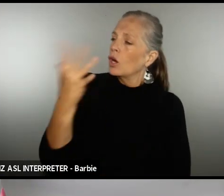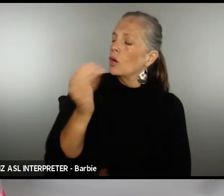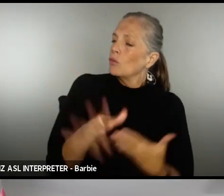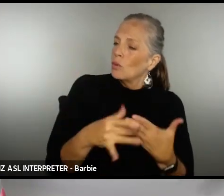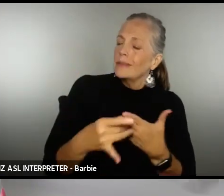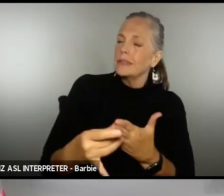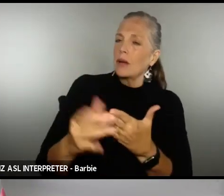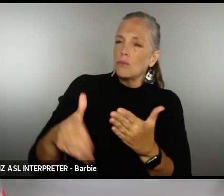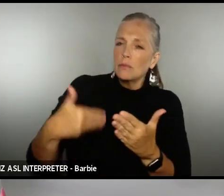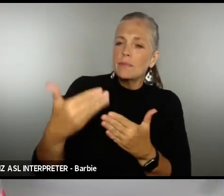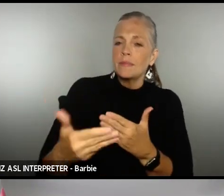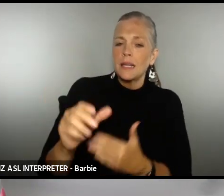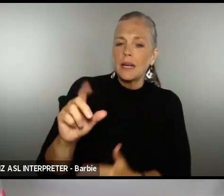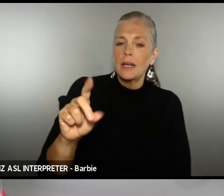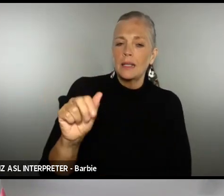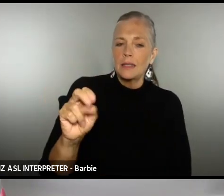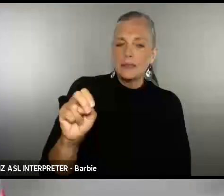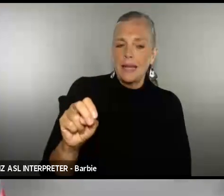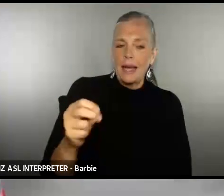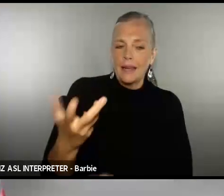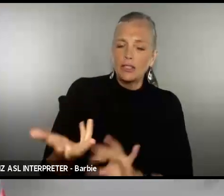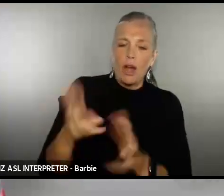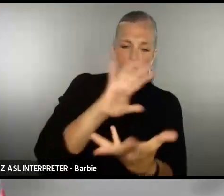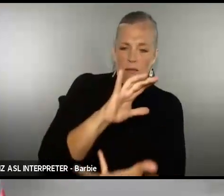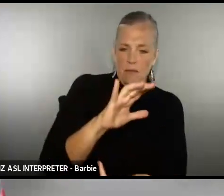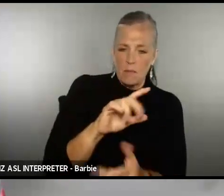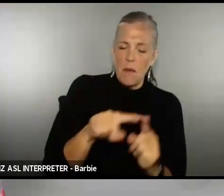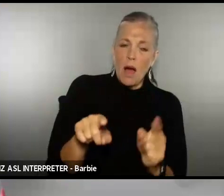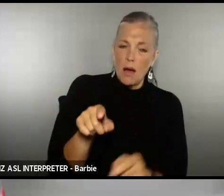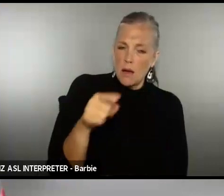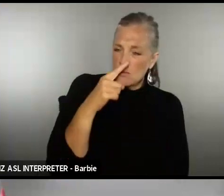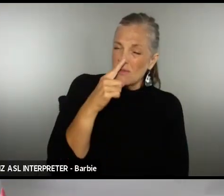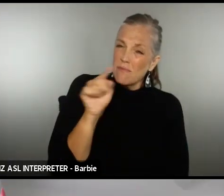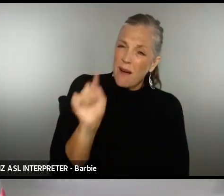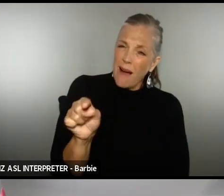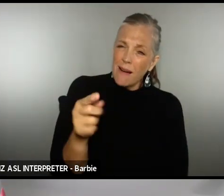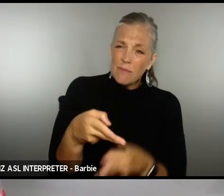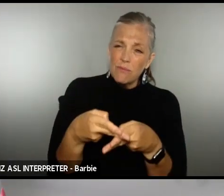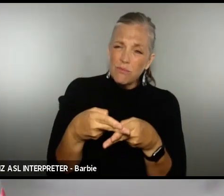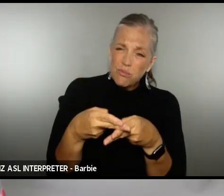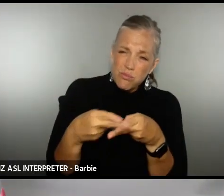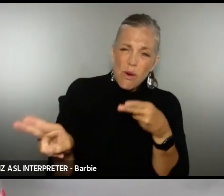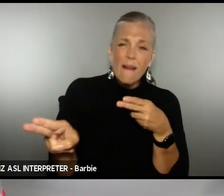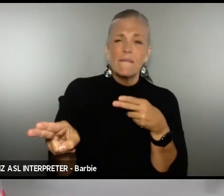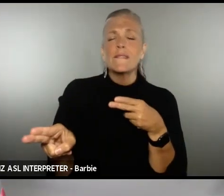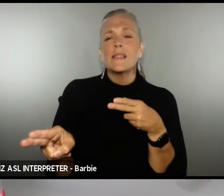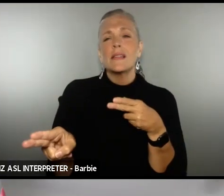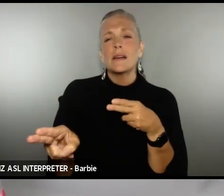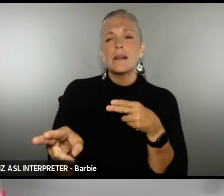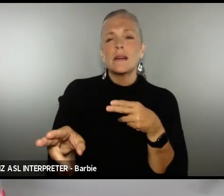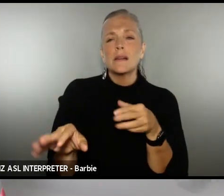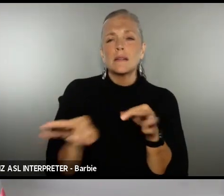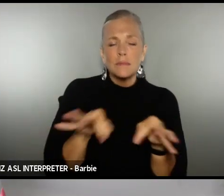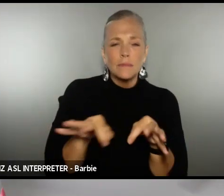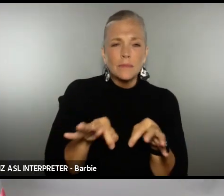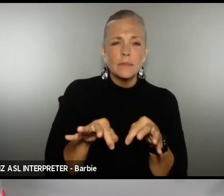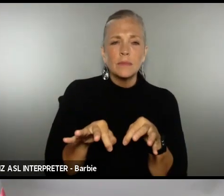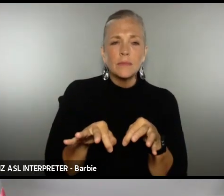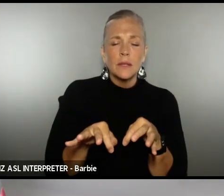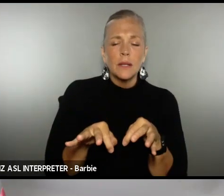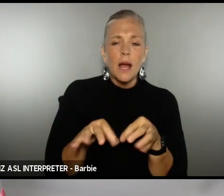love, Dan, not to throw you for a loop, but could you really briefly Tell me about what sensory